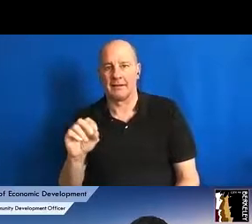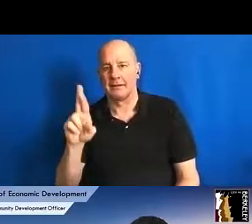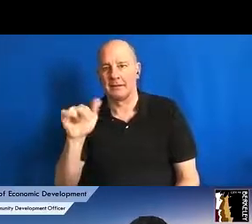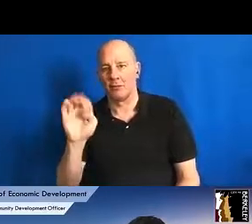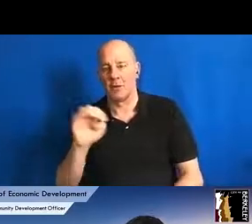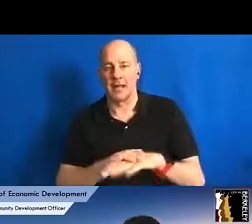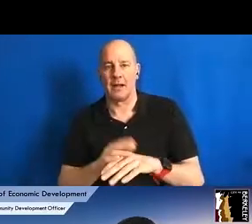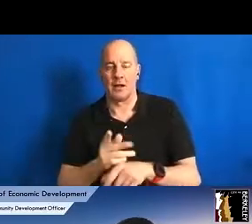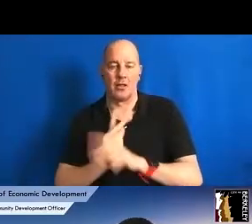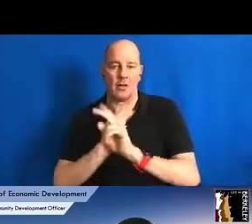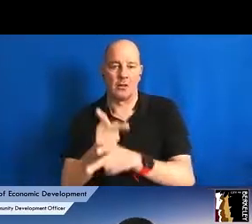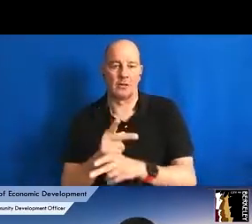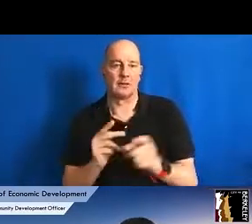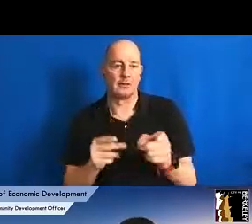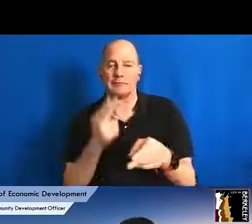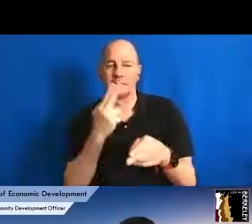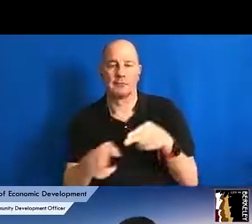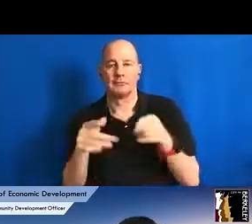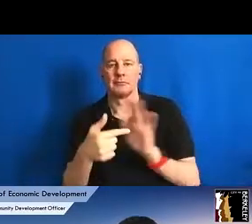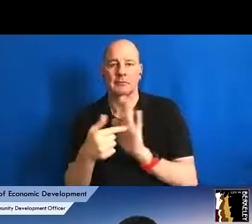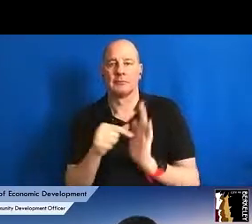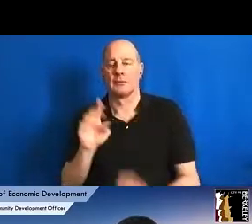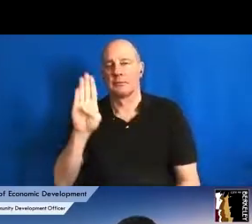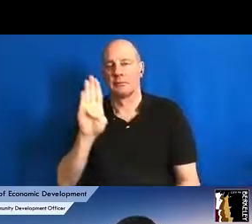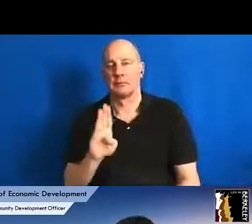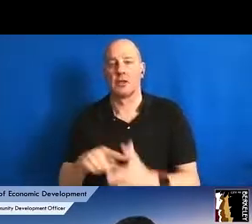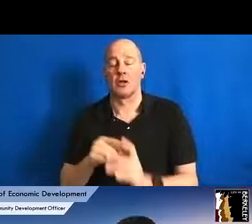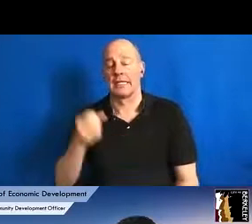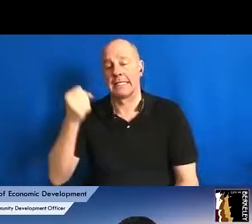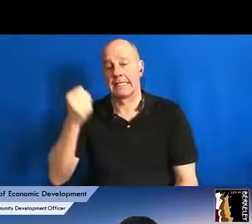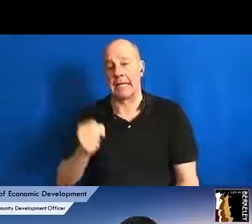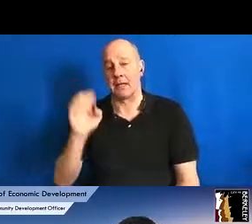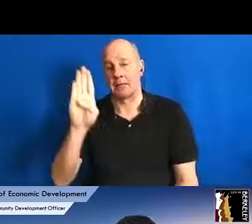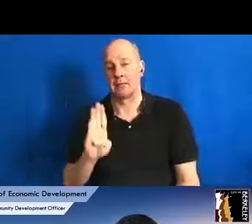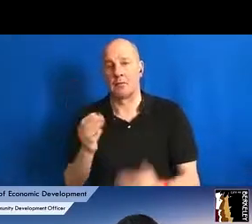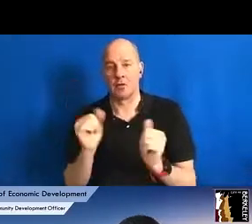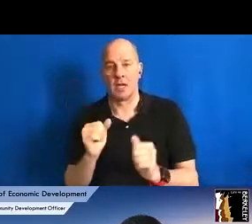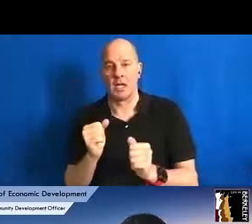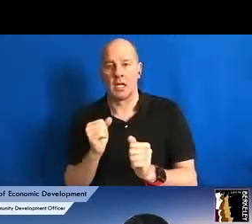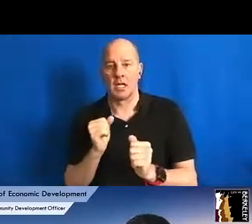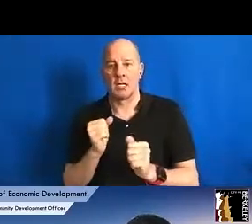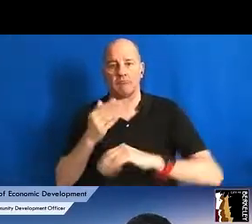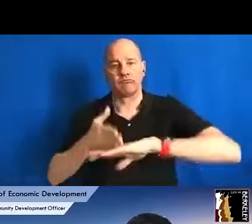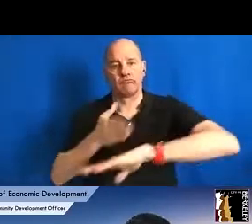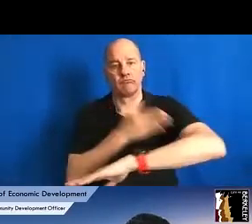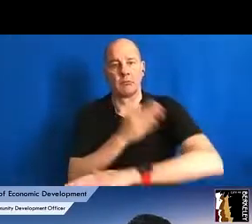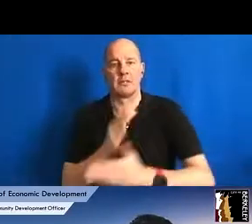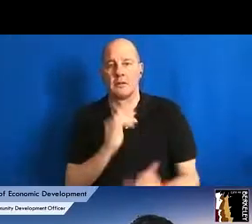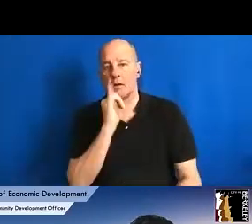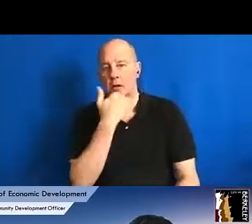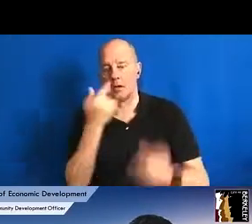This is just a snapshot of the city of Berkeley. This fund started in South Berkeley to try and remedy some of the wrongs that were done back in the 60s